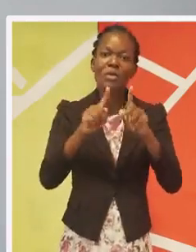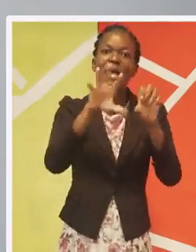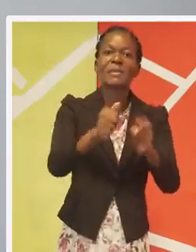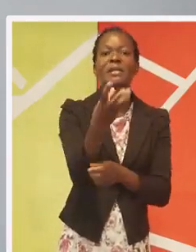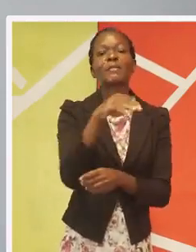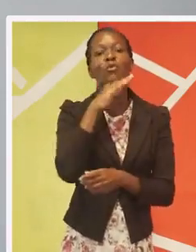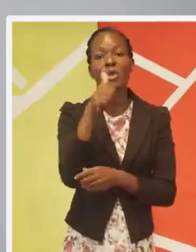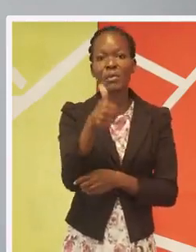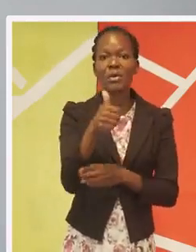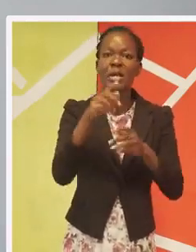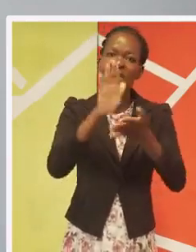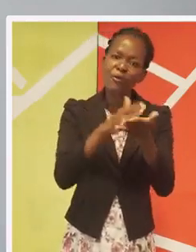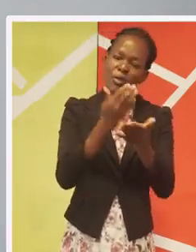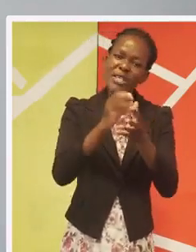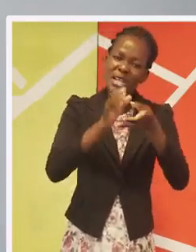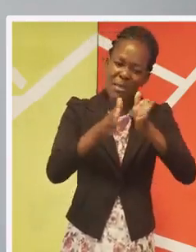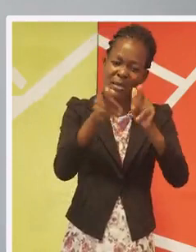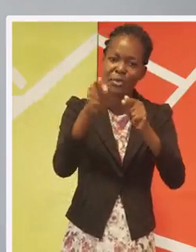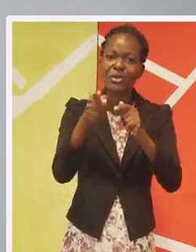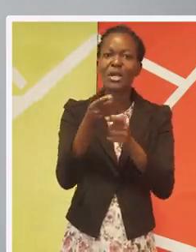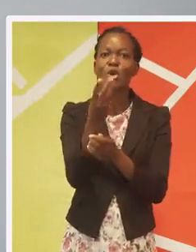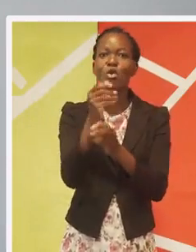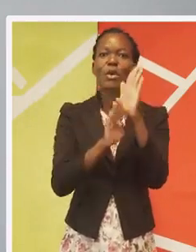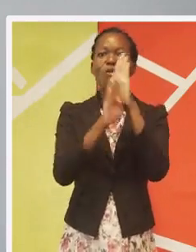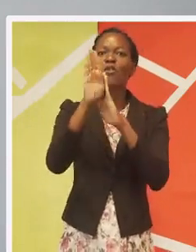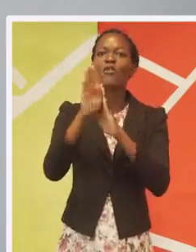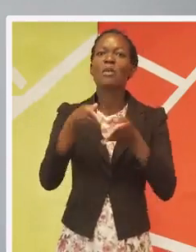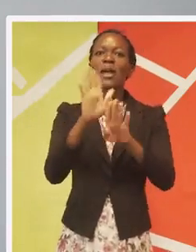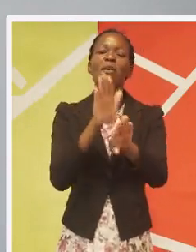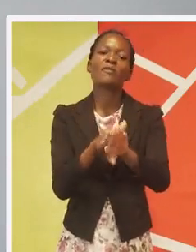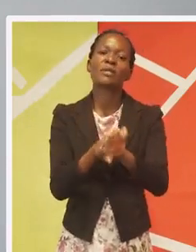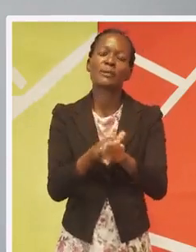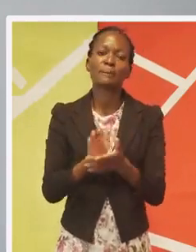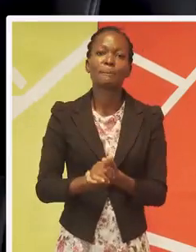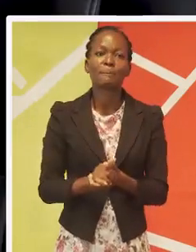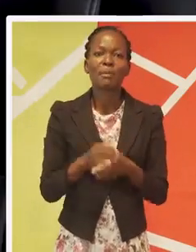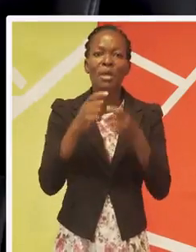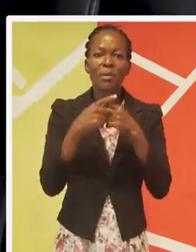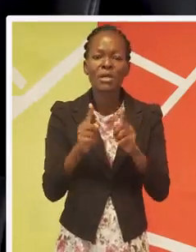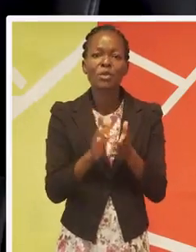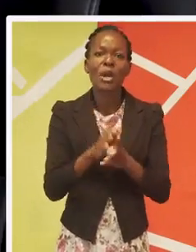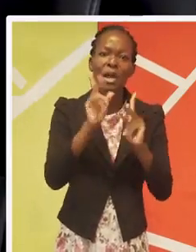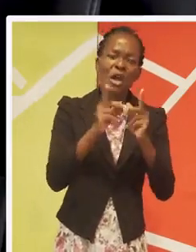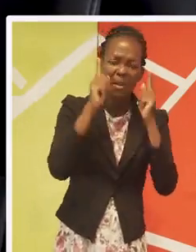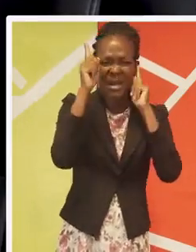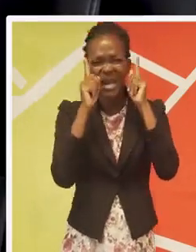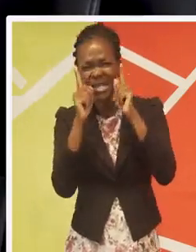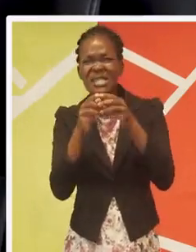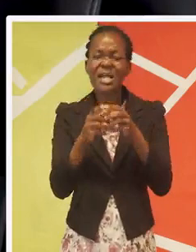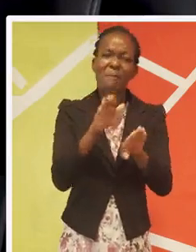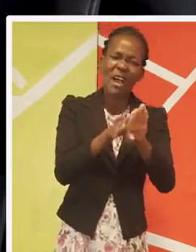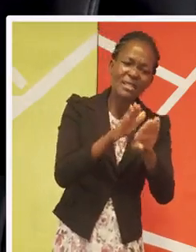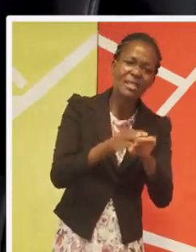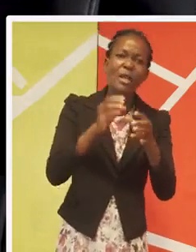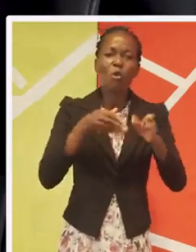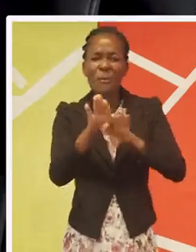to economic growth, which sounds appealing at first glance. I mean, innovation and